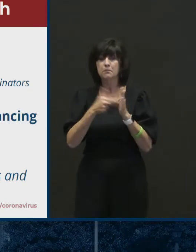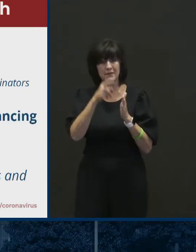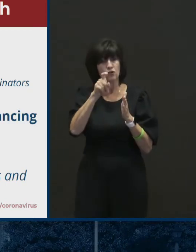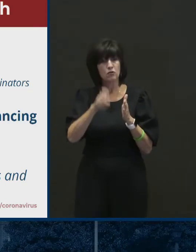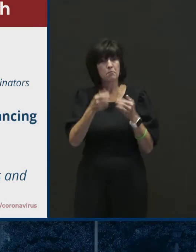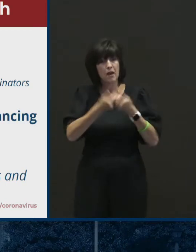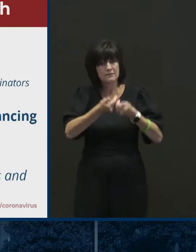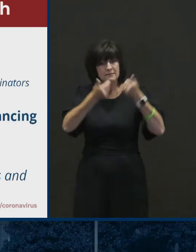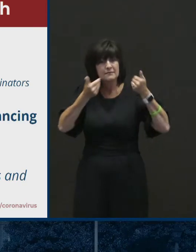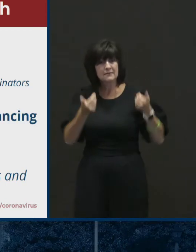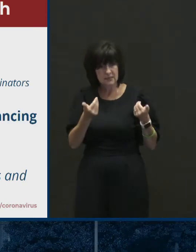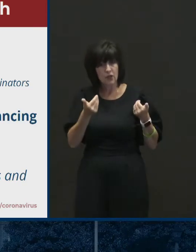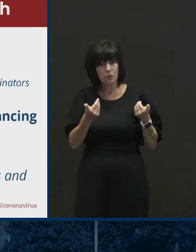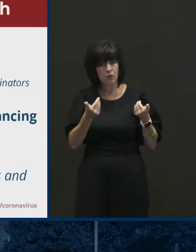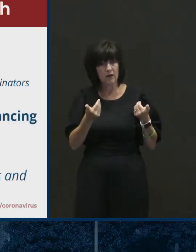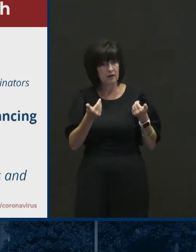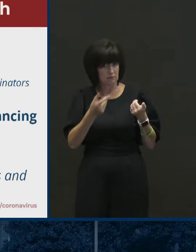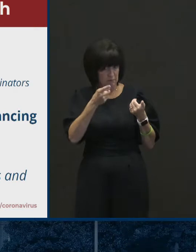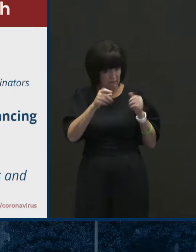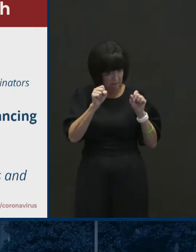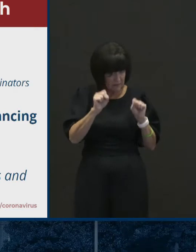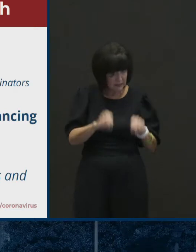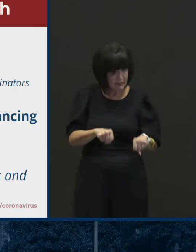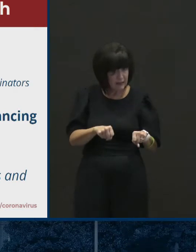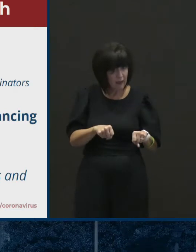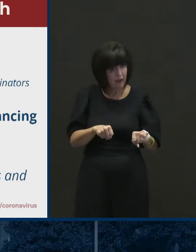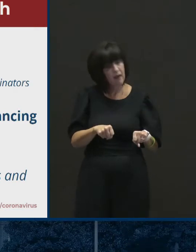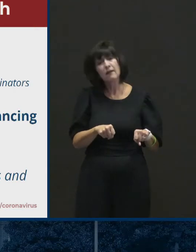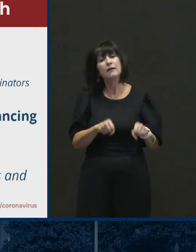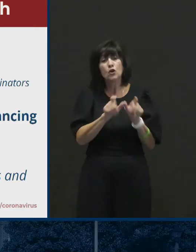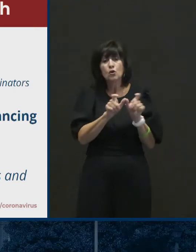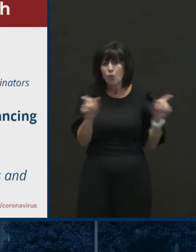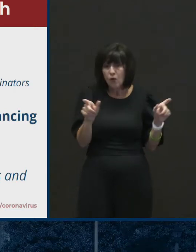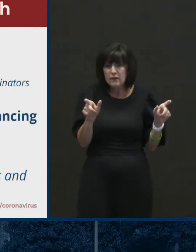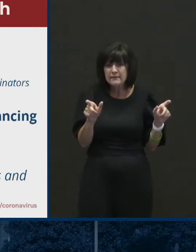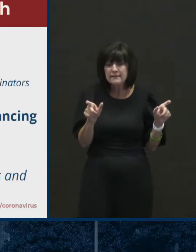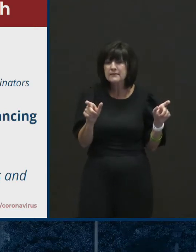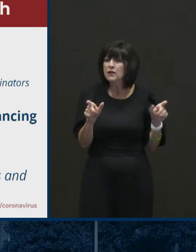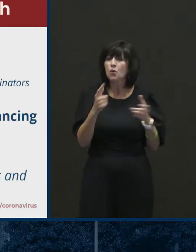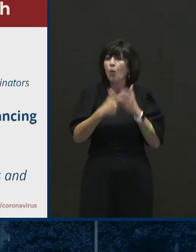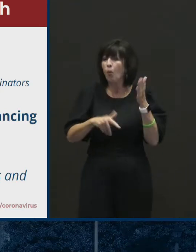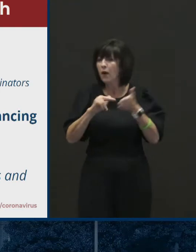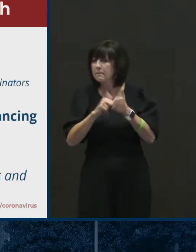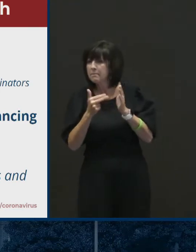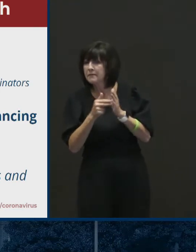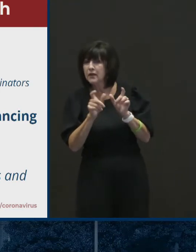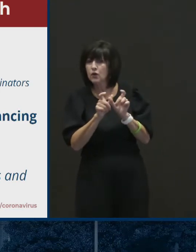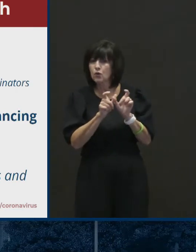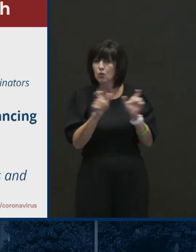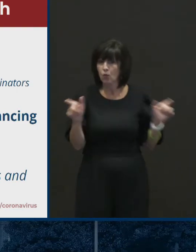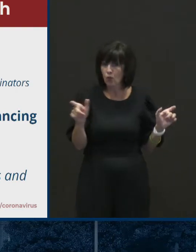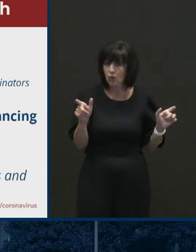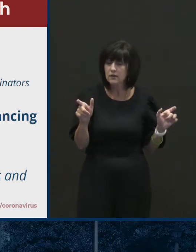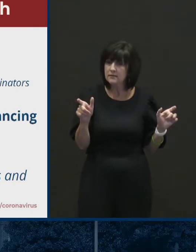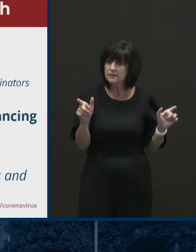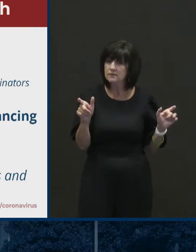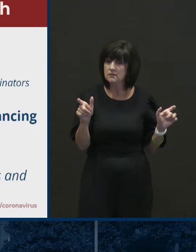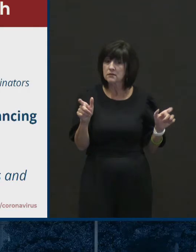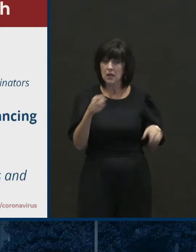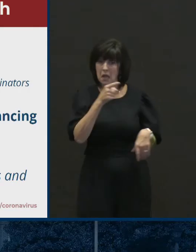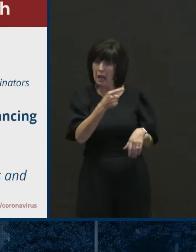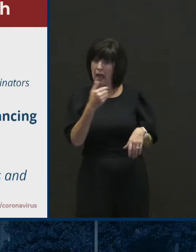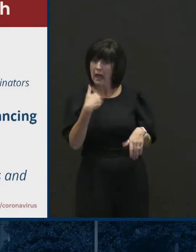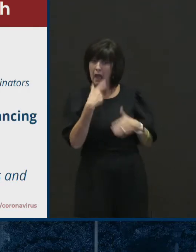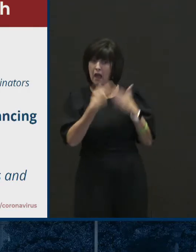quarantine, that they know what that means. And big part of that is making sure that they've got the things